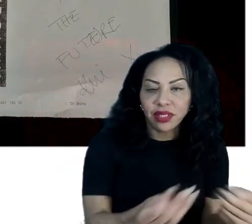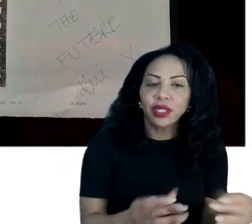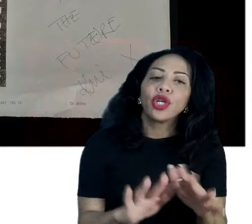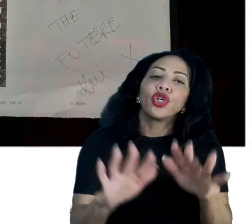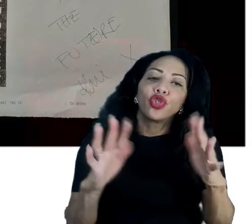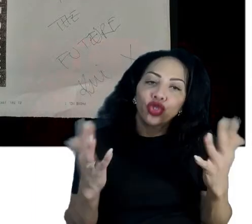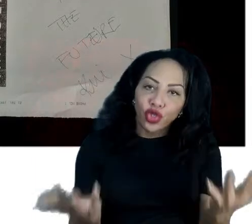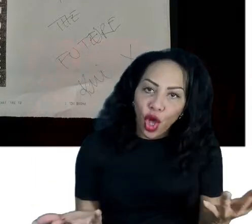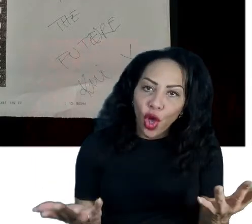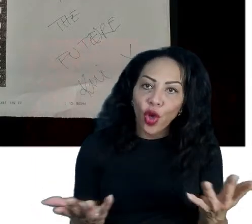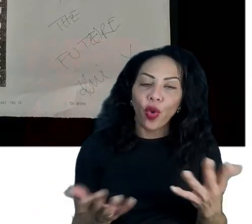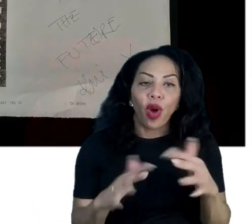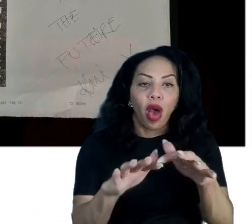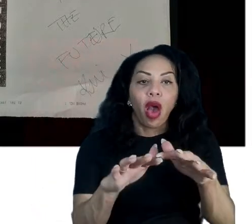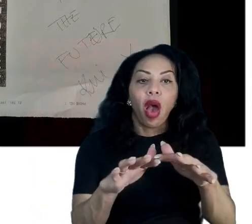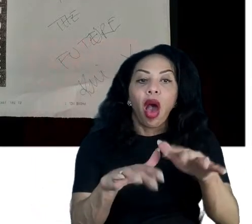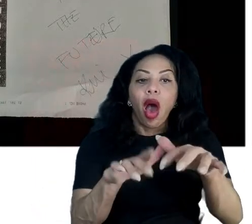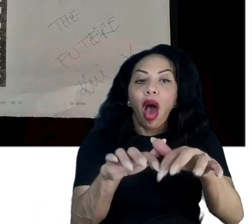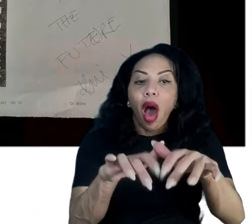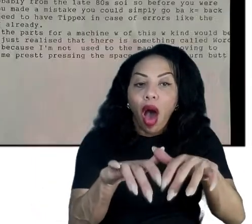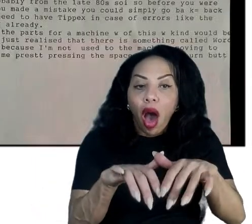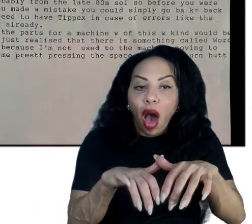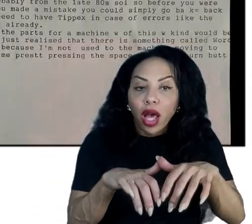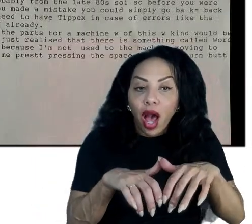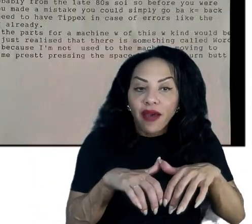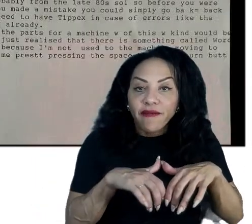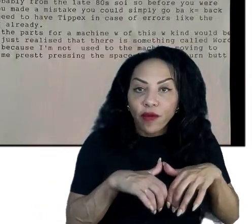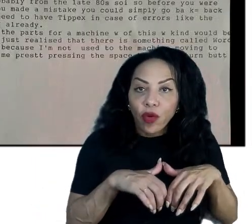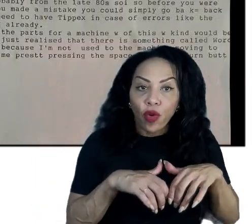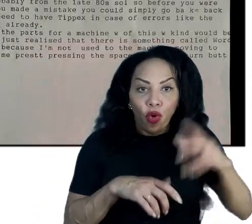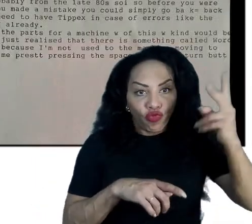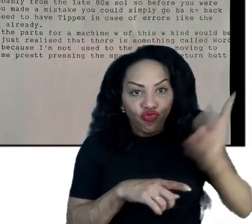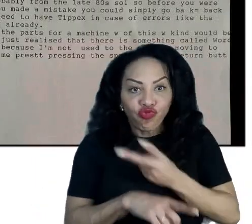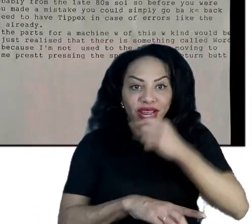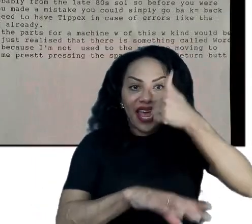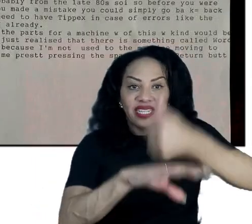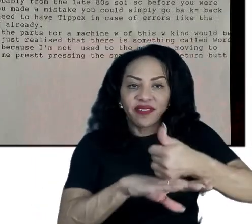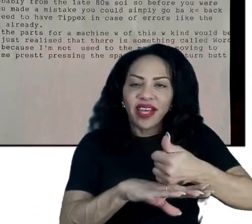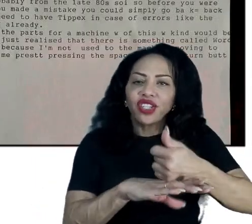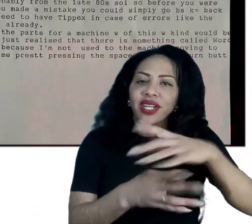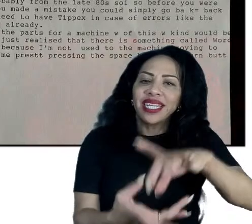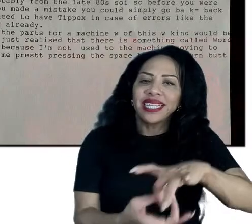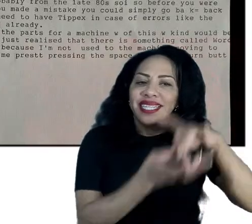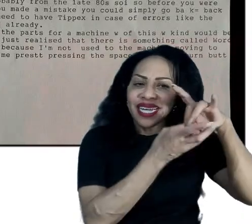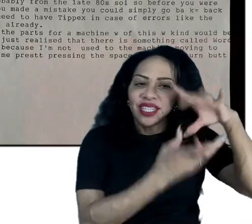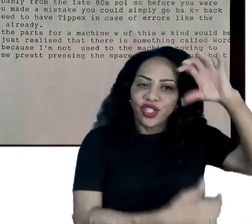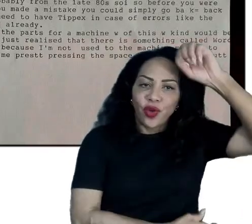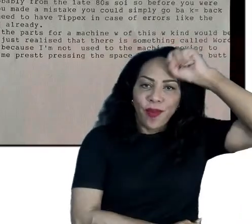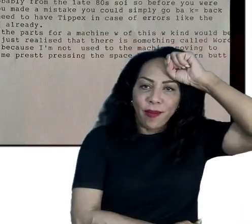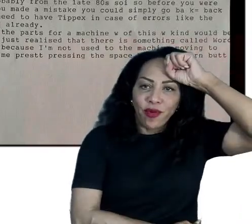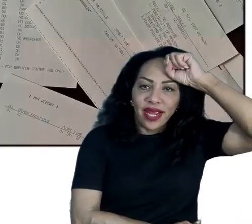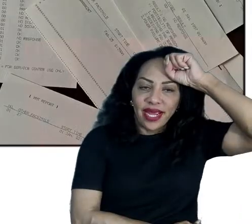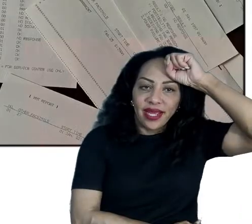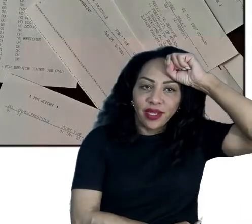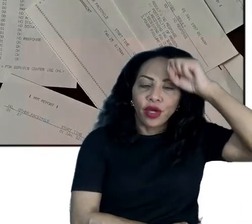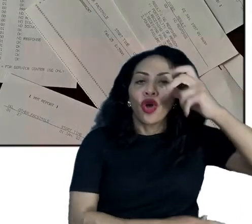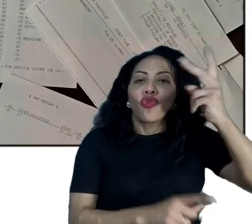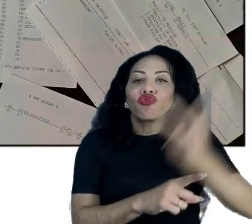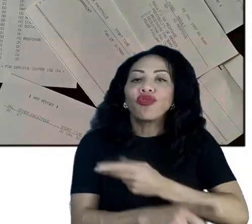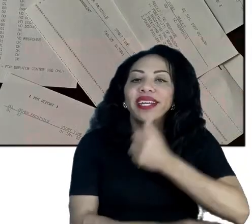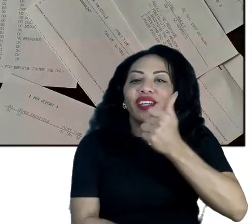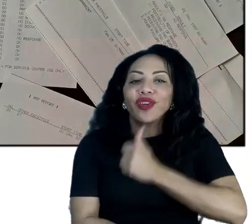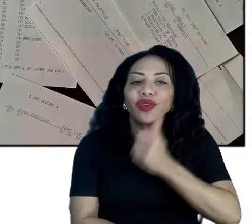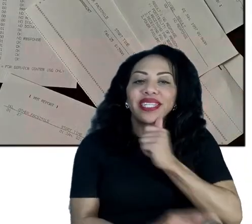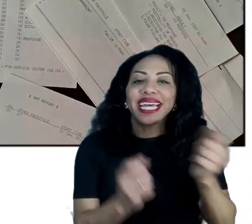reactivation is about the recent past and living memory. It's about reusing analogue technology.